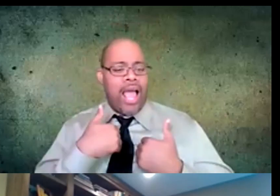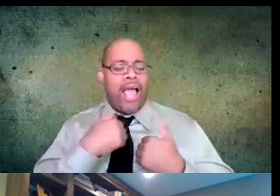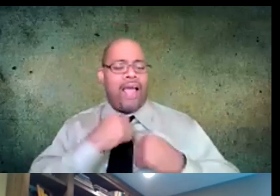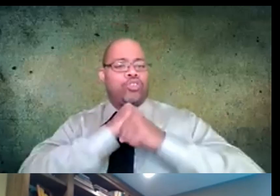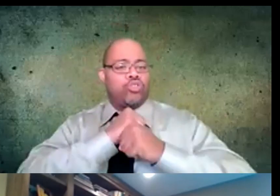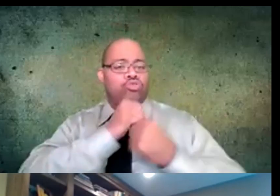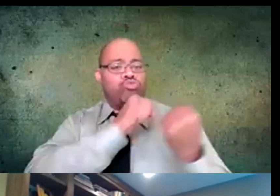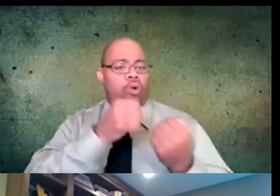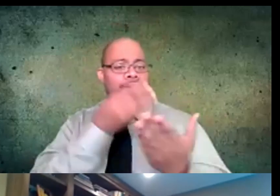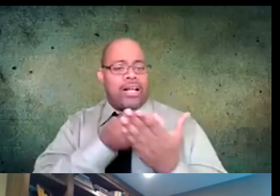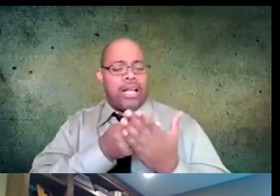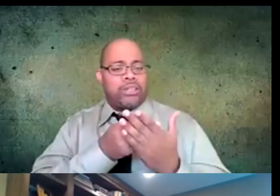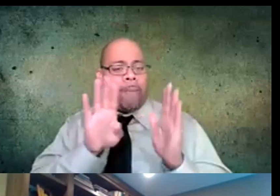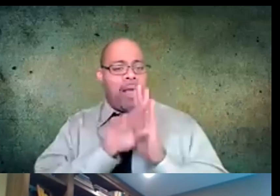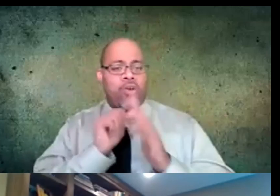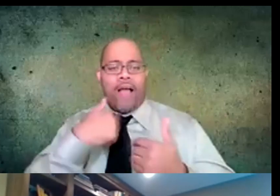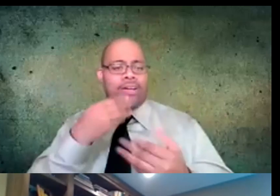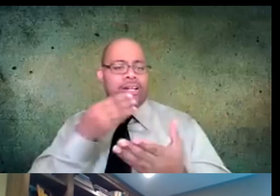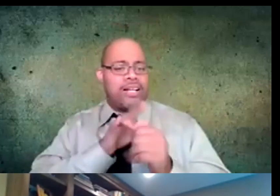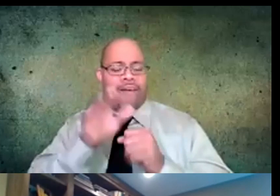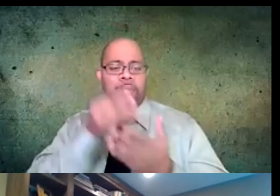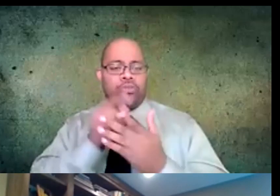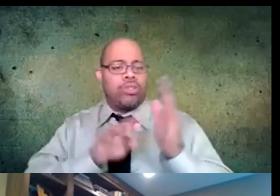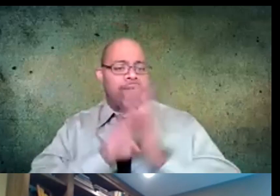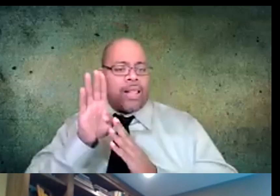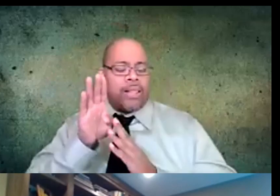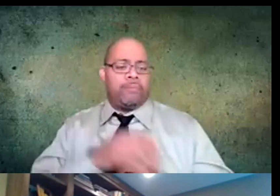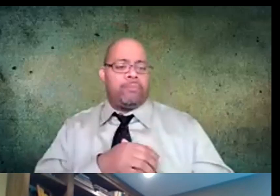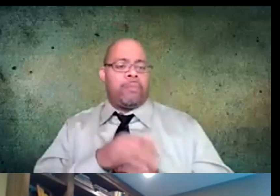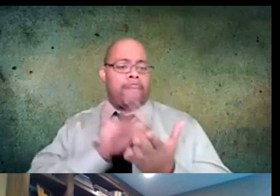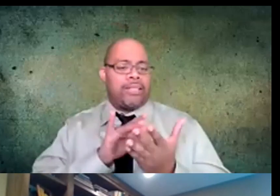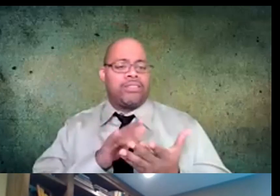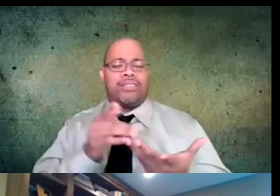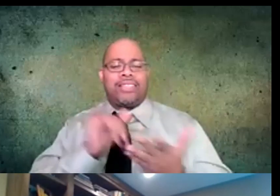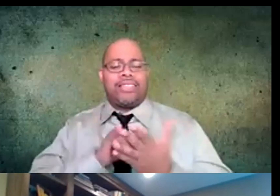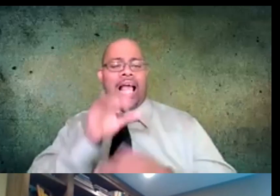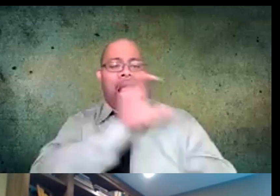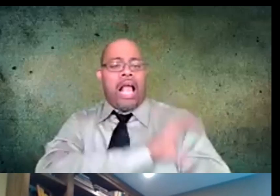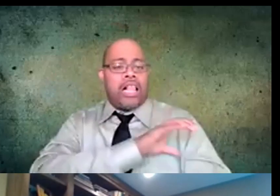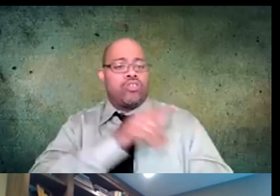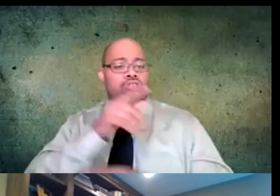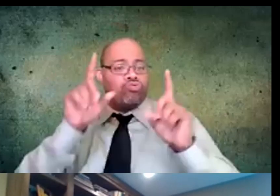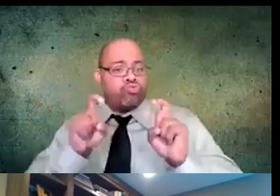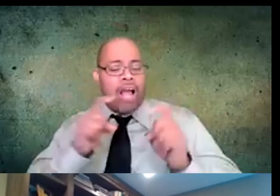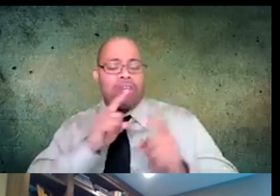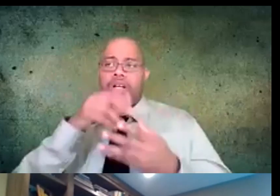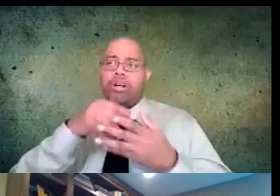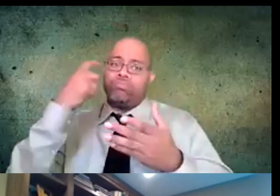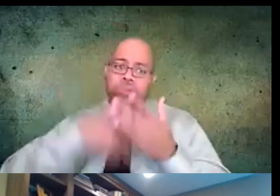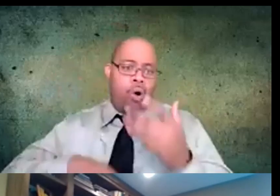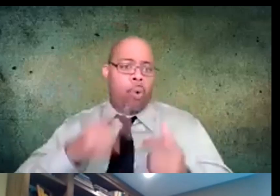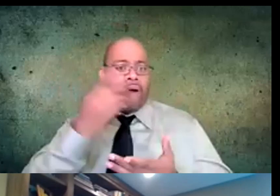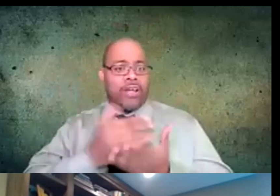strong financial backing, you don't have enough money to develop a drug. Clinical trials are extremely costly. Just one phase 3